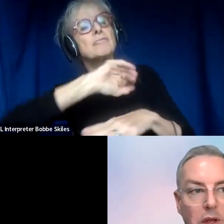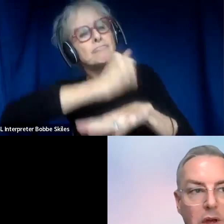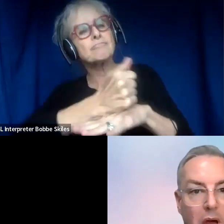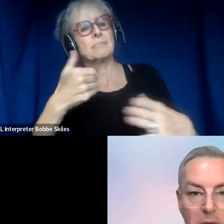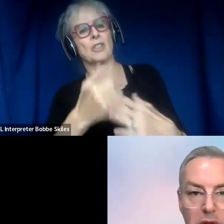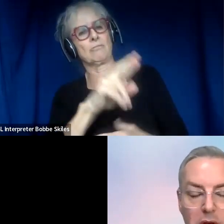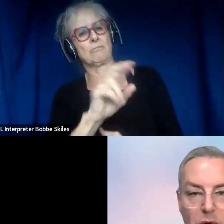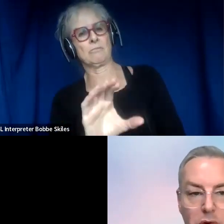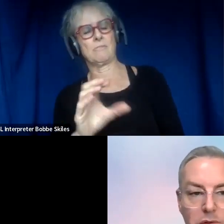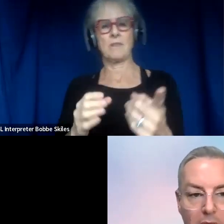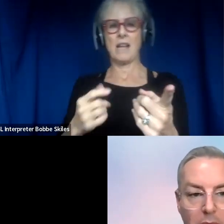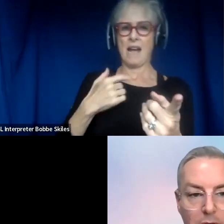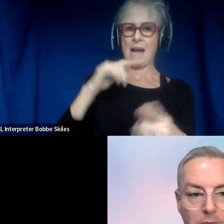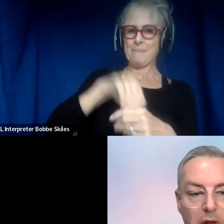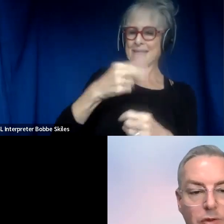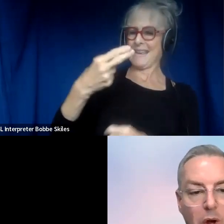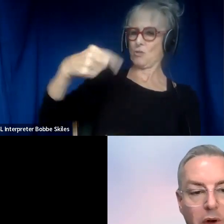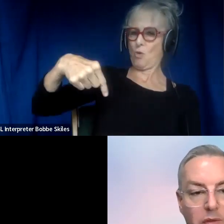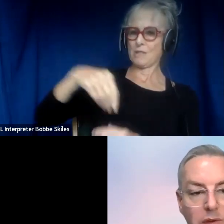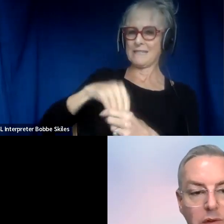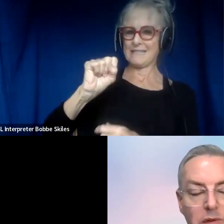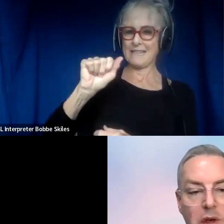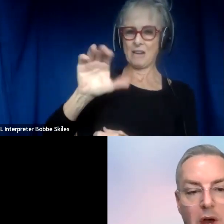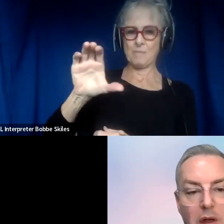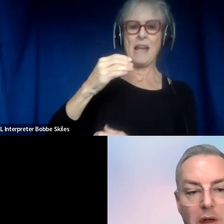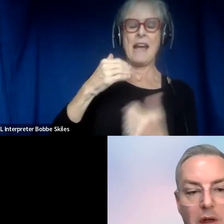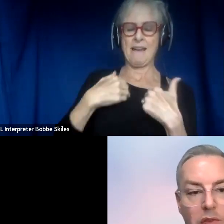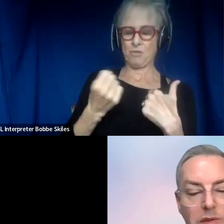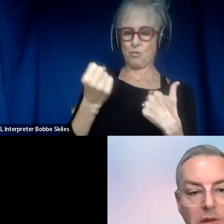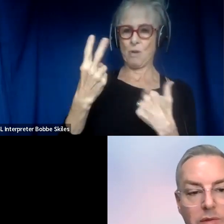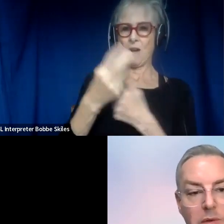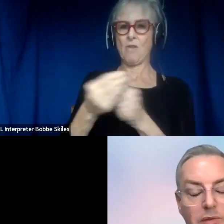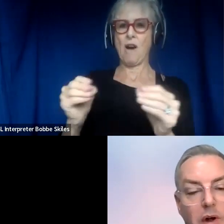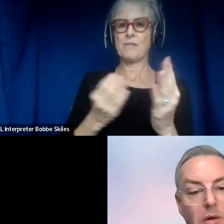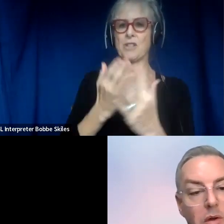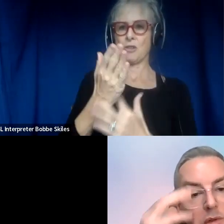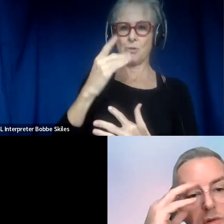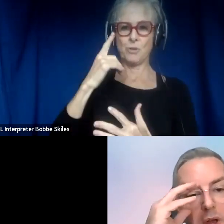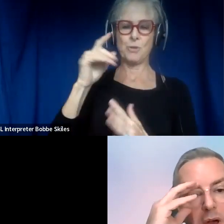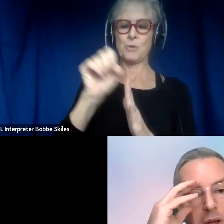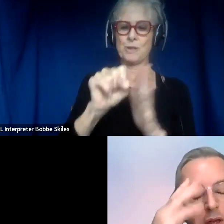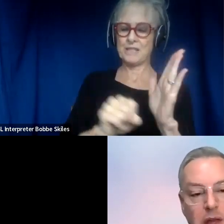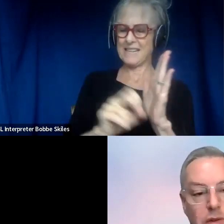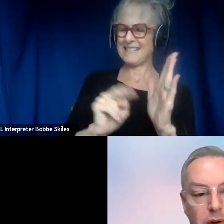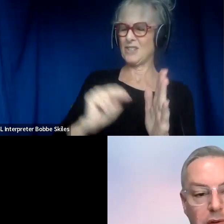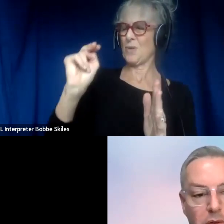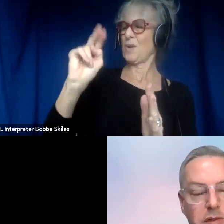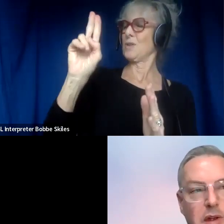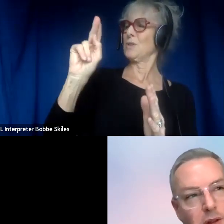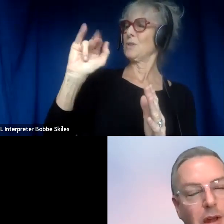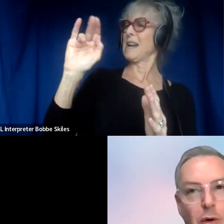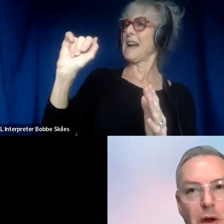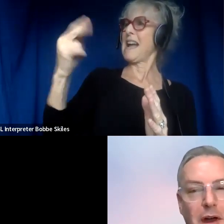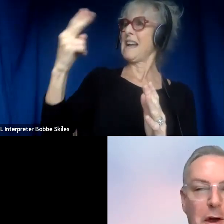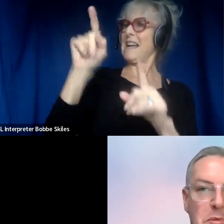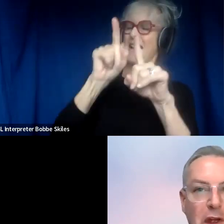Great. I'm in the headquarters in Sacramento. I have 12 offices throughout the state, from as far north as Ukiah and as far south as